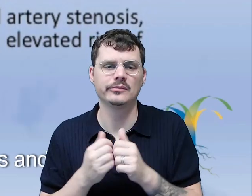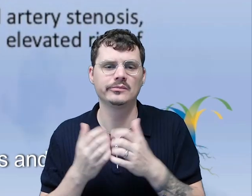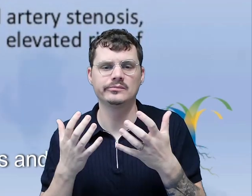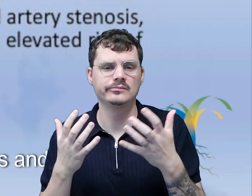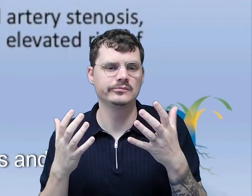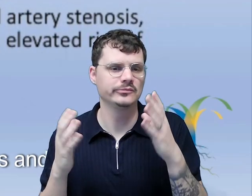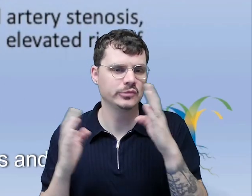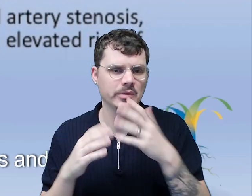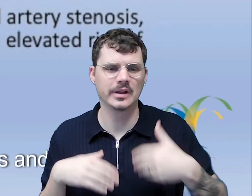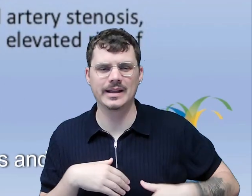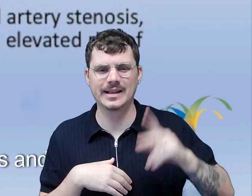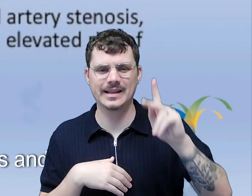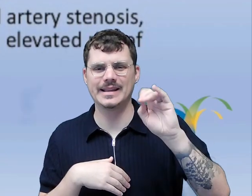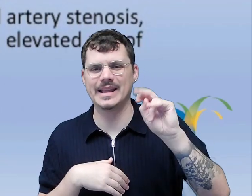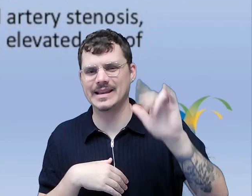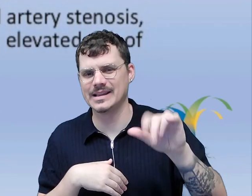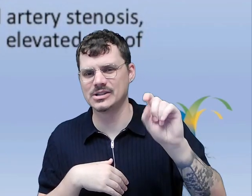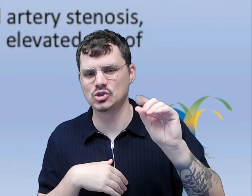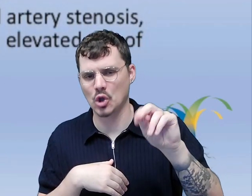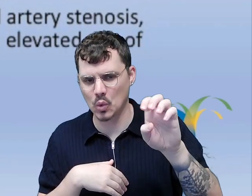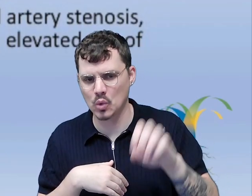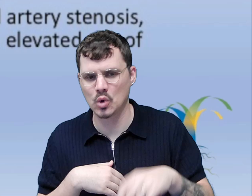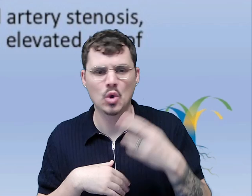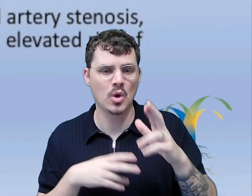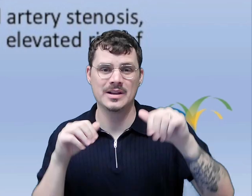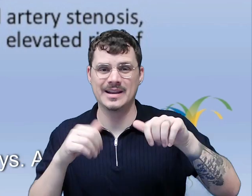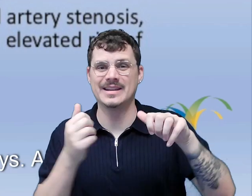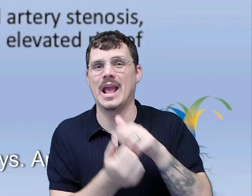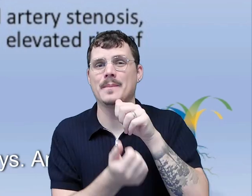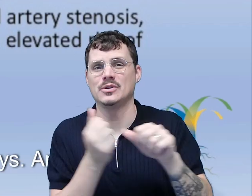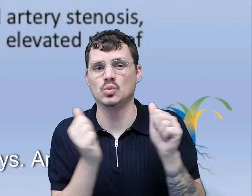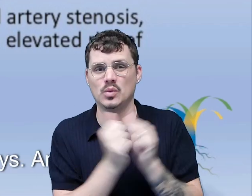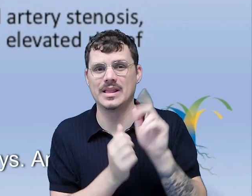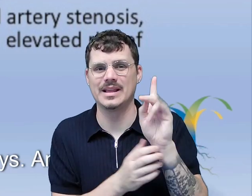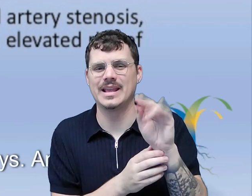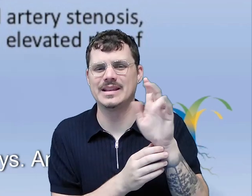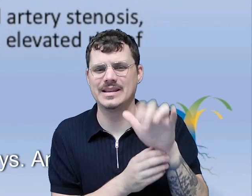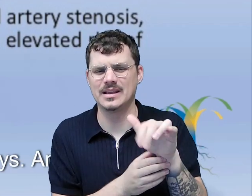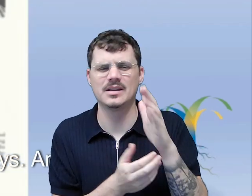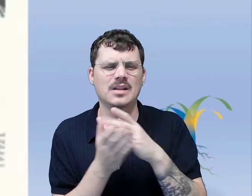with troubles with lots and lots of kidney stones and even possible